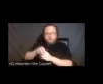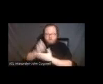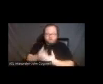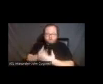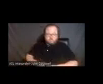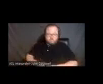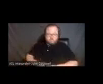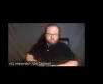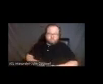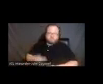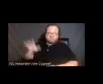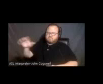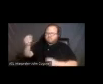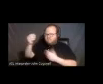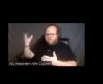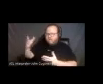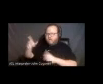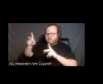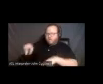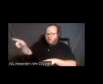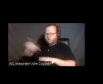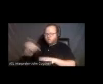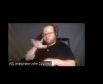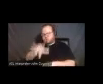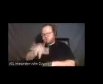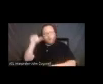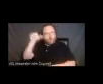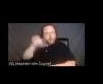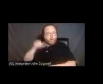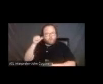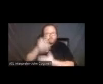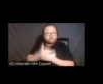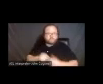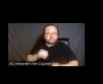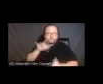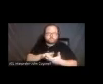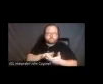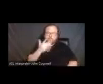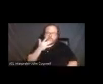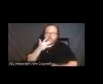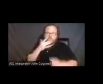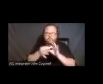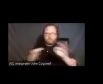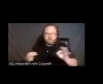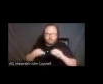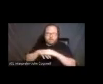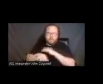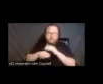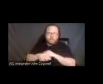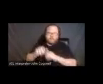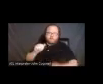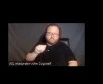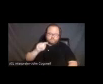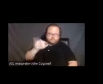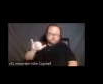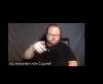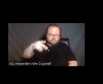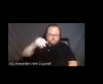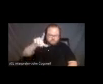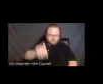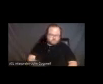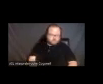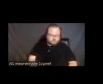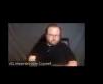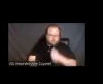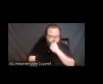officer enable audio mode. You then select your preferred language and accessible voting device, ATI, paddles, sip and puff